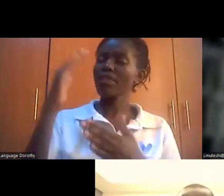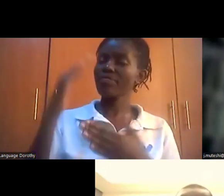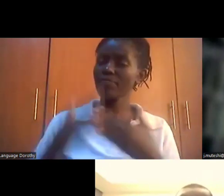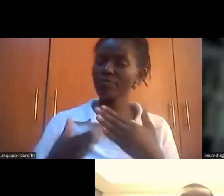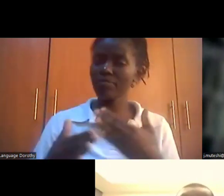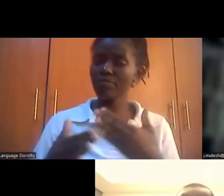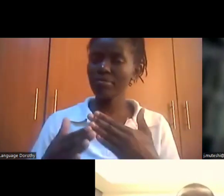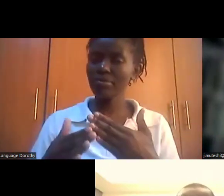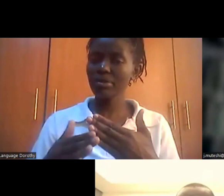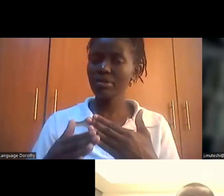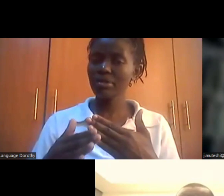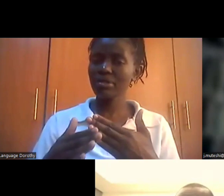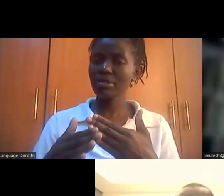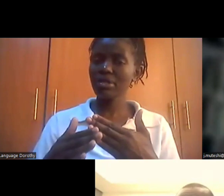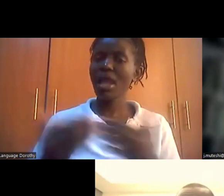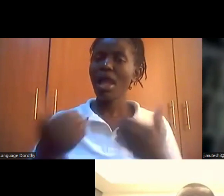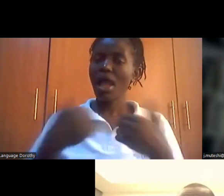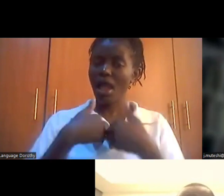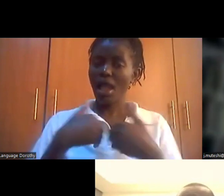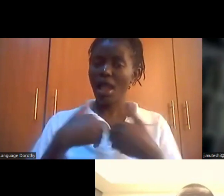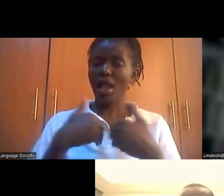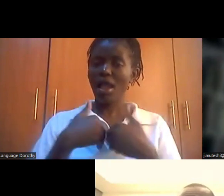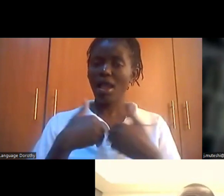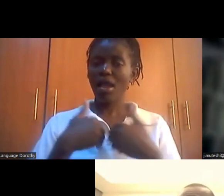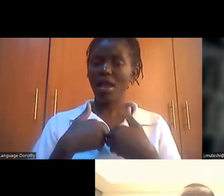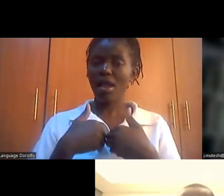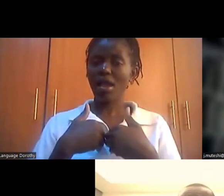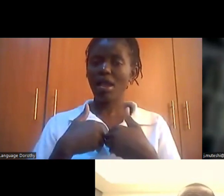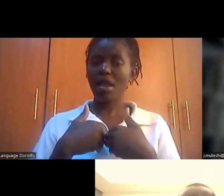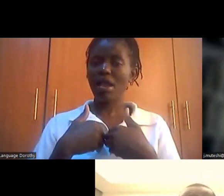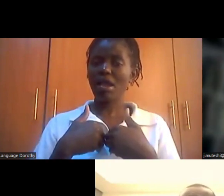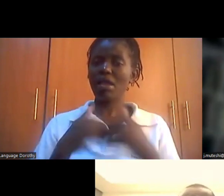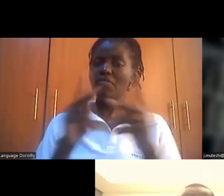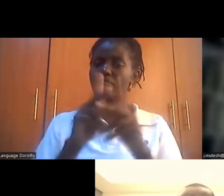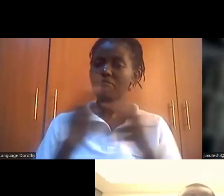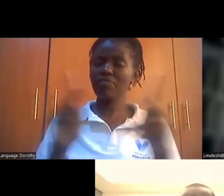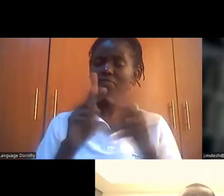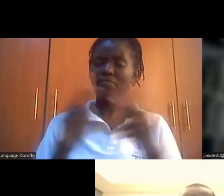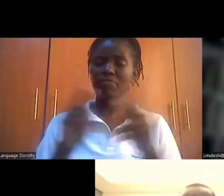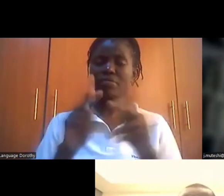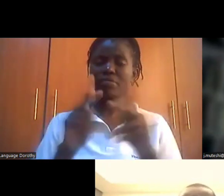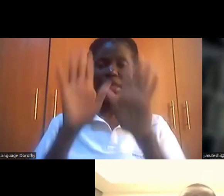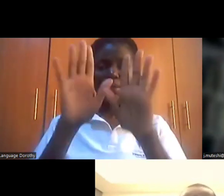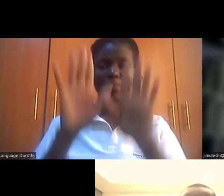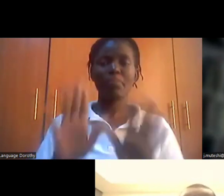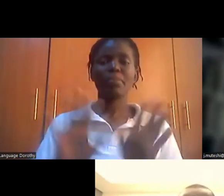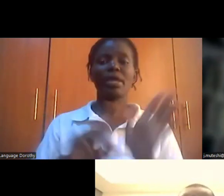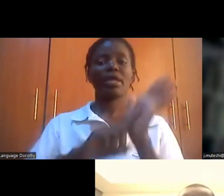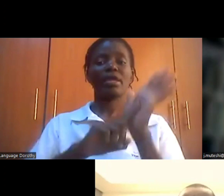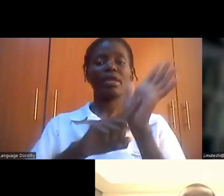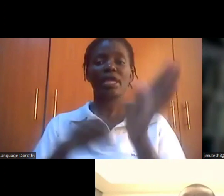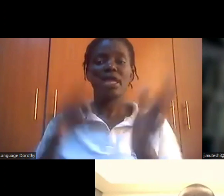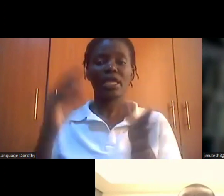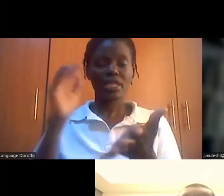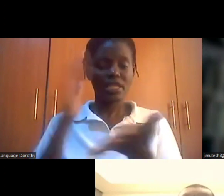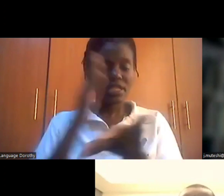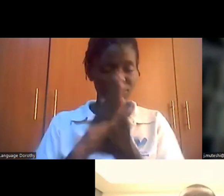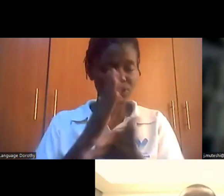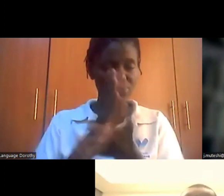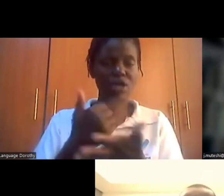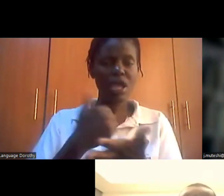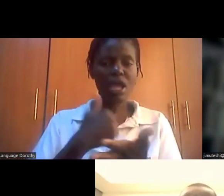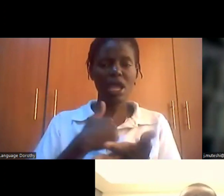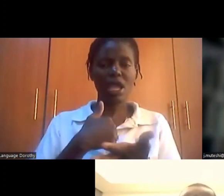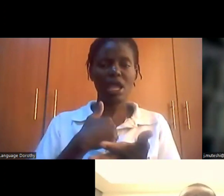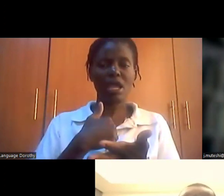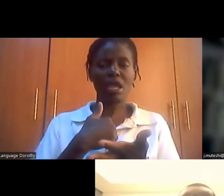we had generated quite a substantial evidence that there was a major gap in the skills